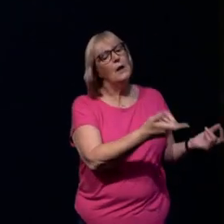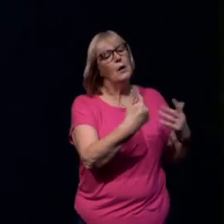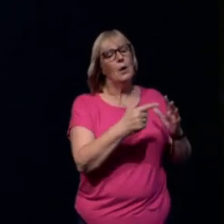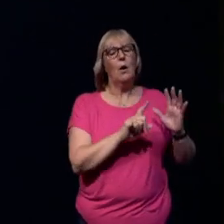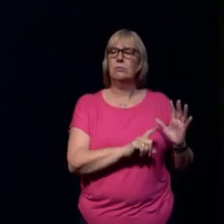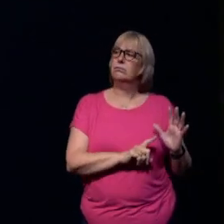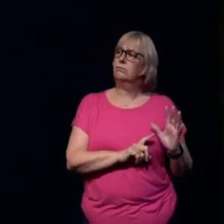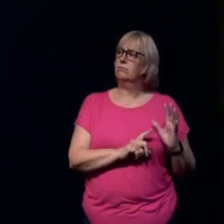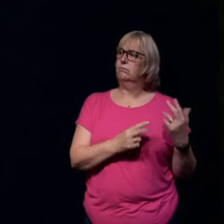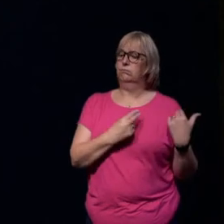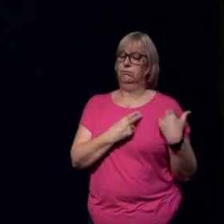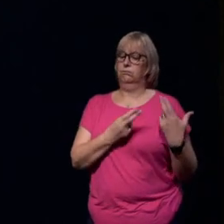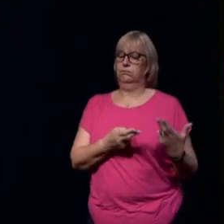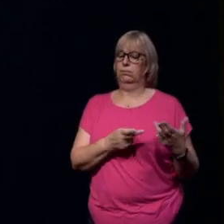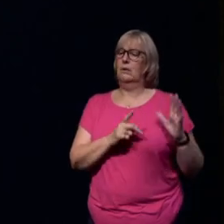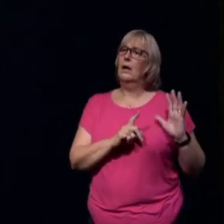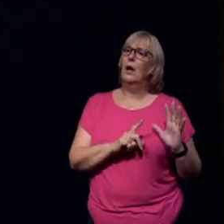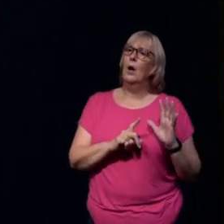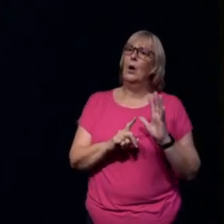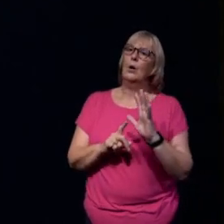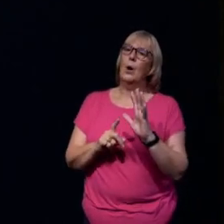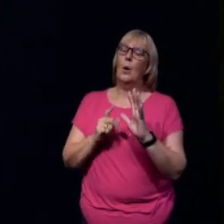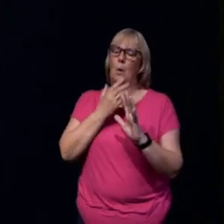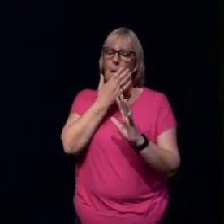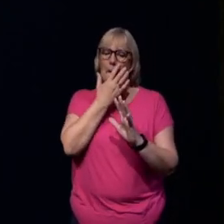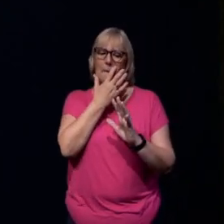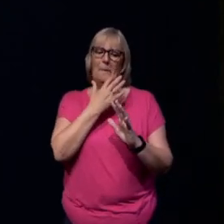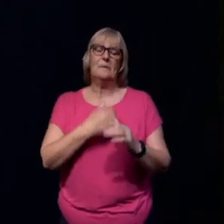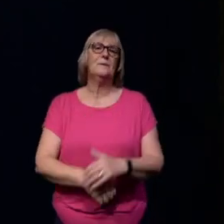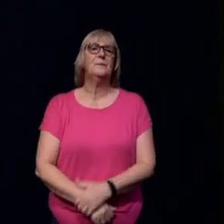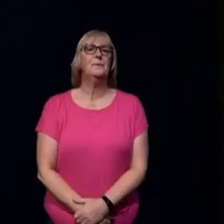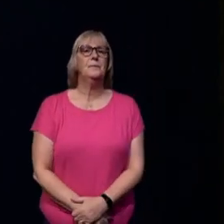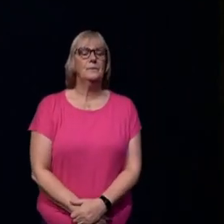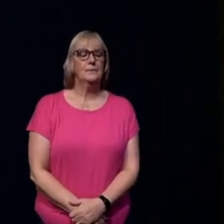junior commander. Good experience for some of the younger players